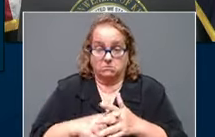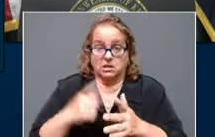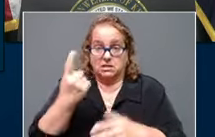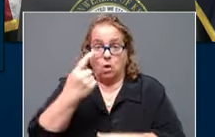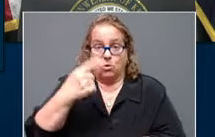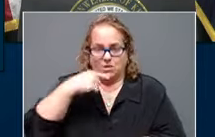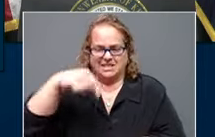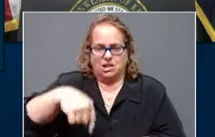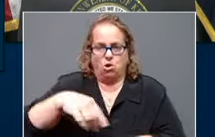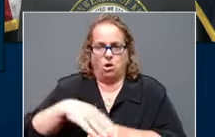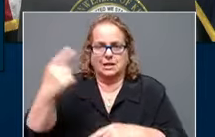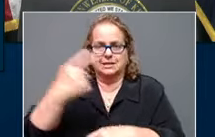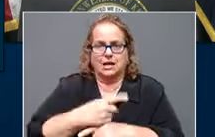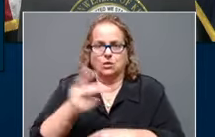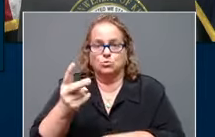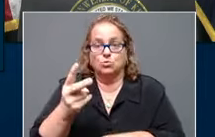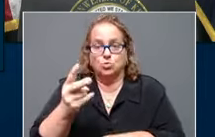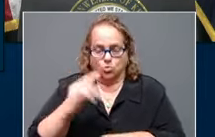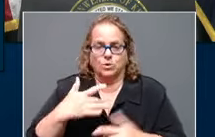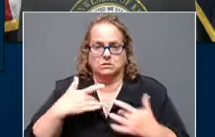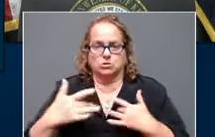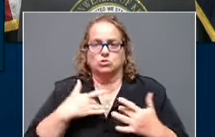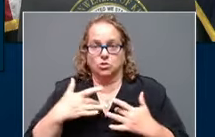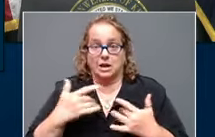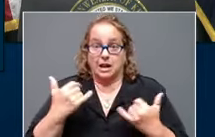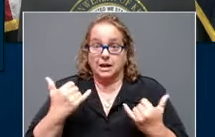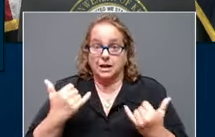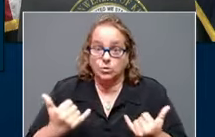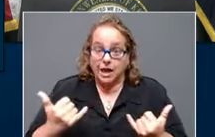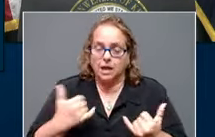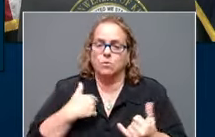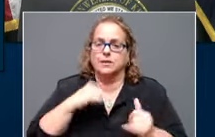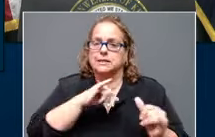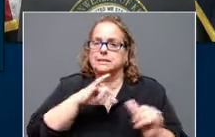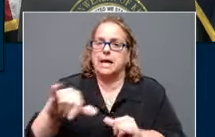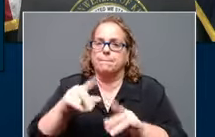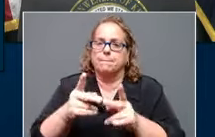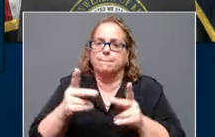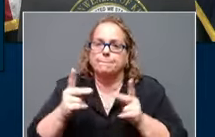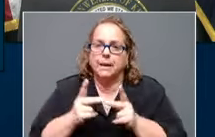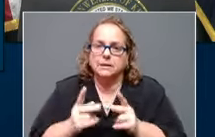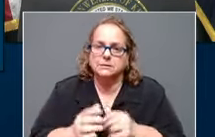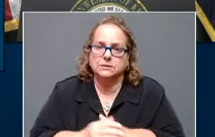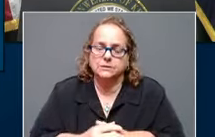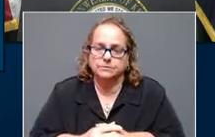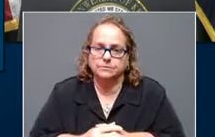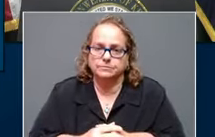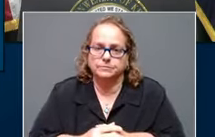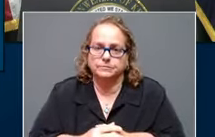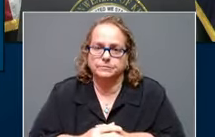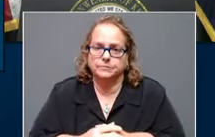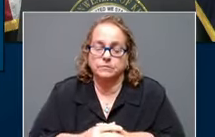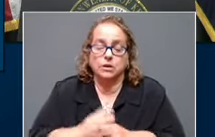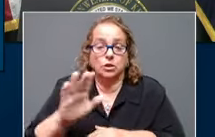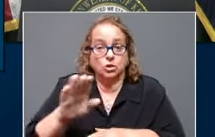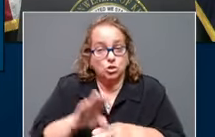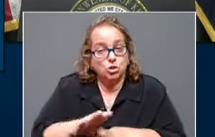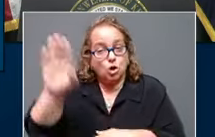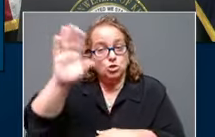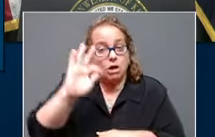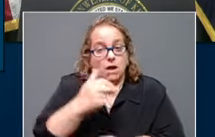dad, I can tell you it's something that I worry about, and we should all be worried about. Recent CDC data shows an